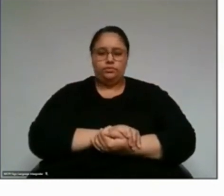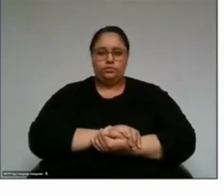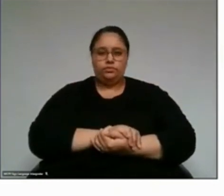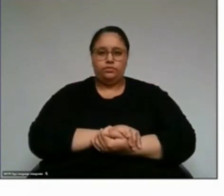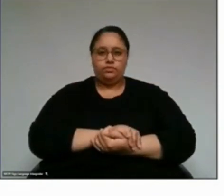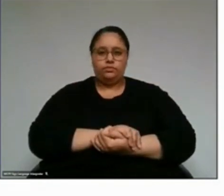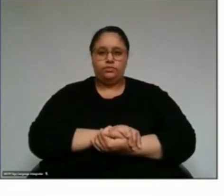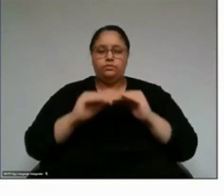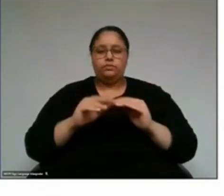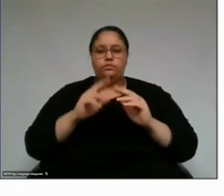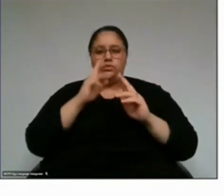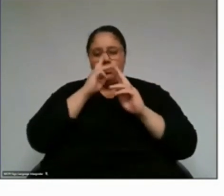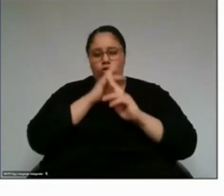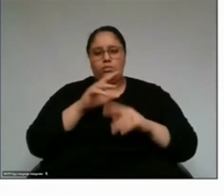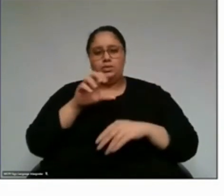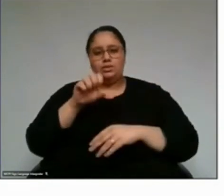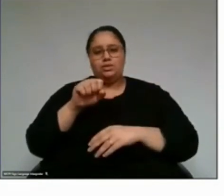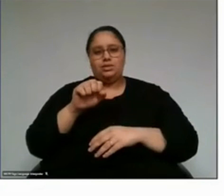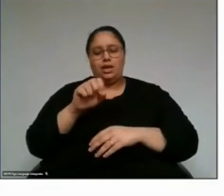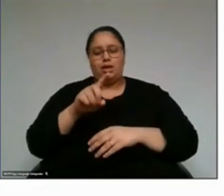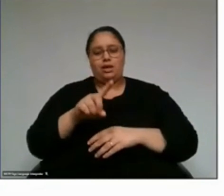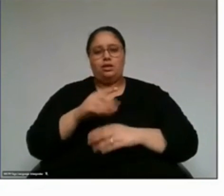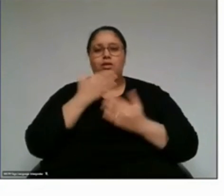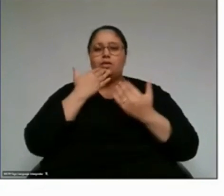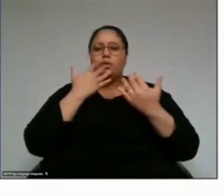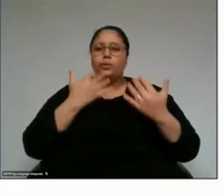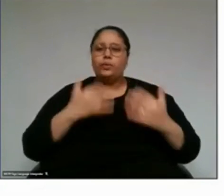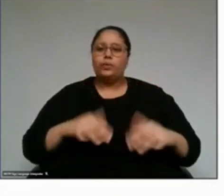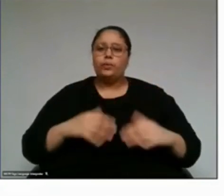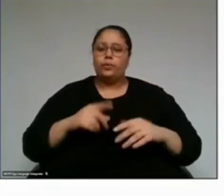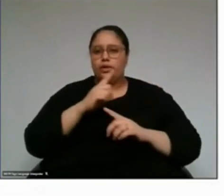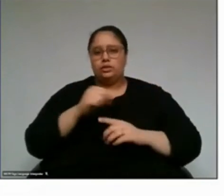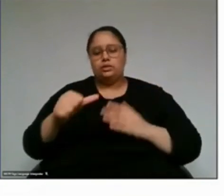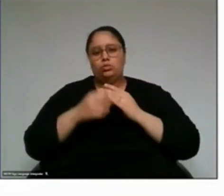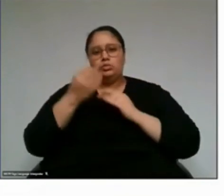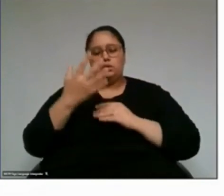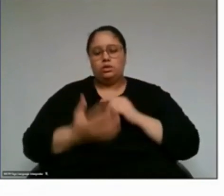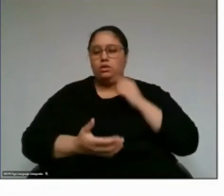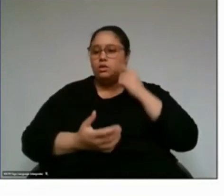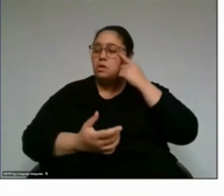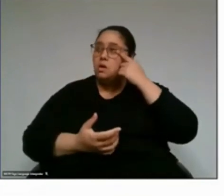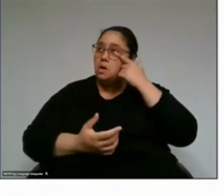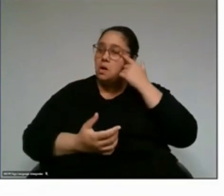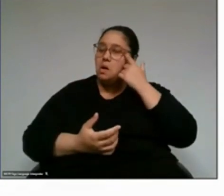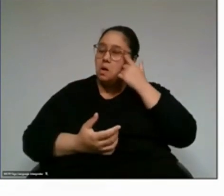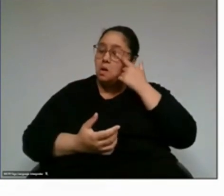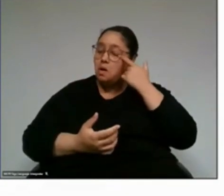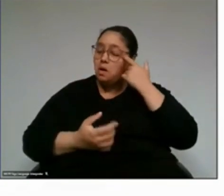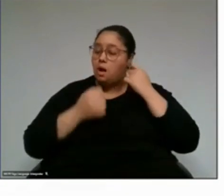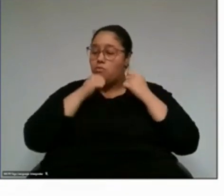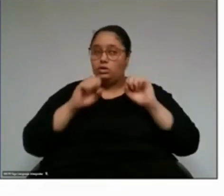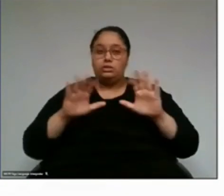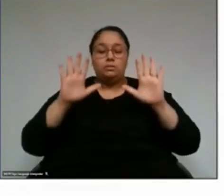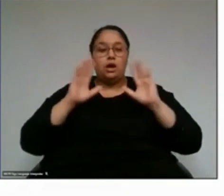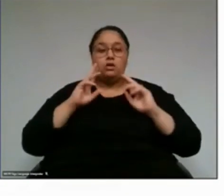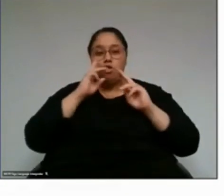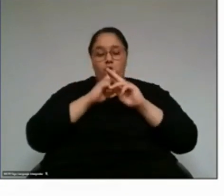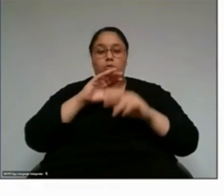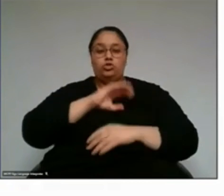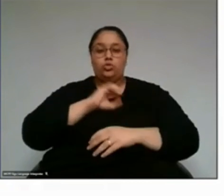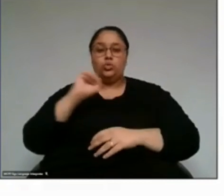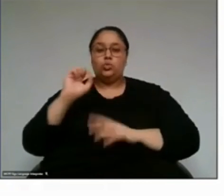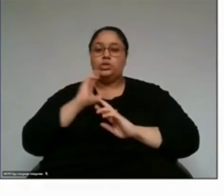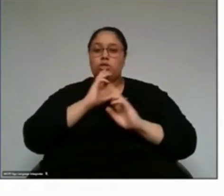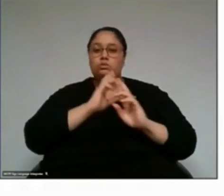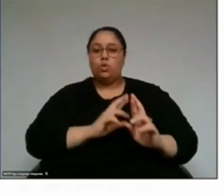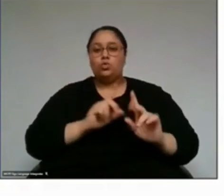now recognise the Honourable Syed. Thank you very much, Honourable Deputy Speaker. I am not surprised by the Honourable Christians' response. You will